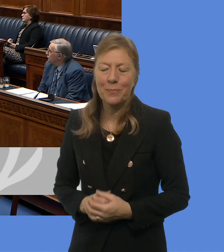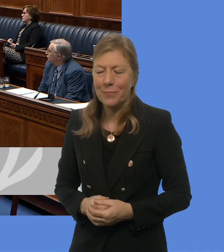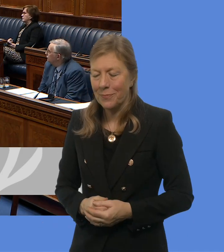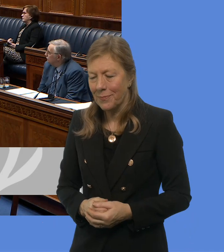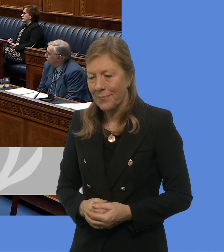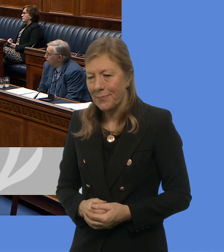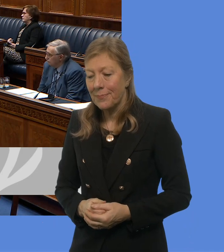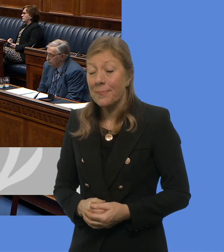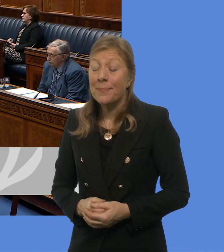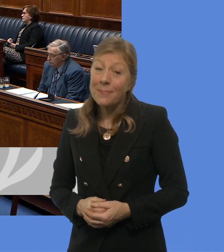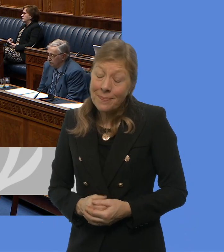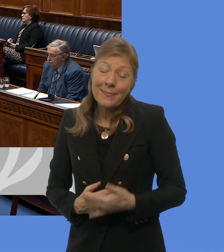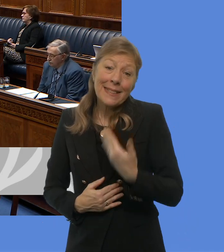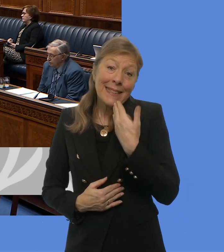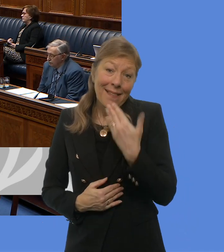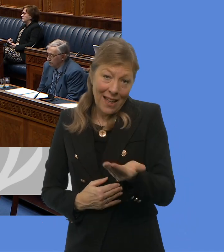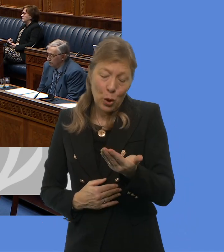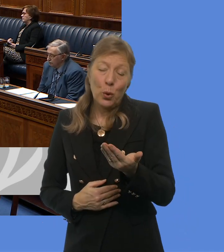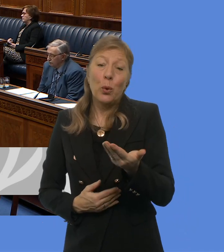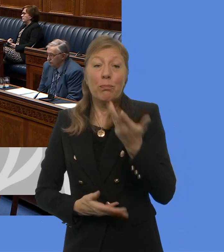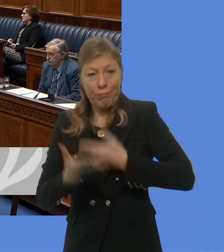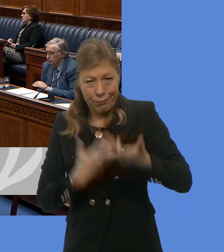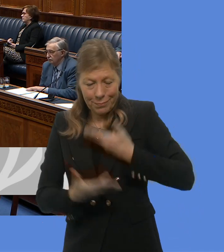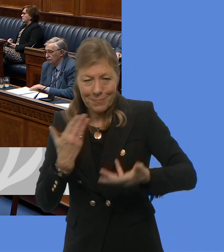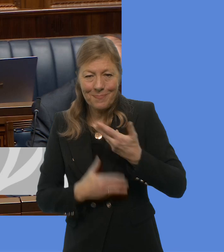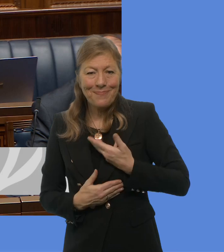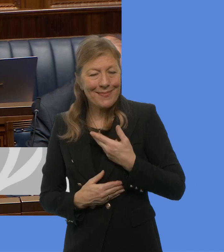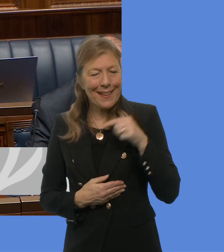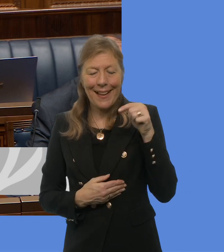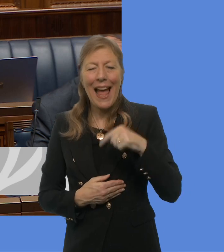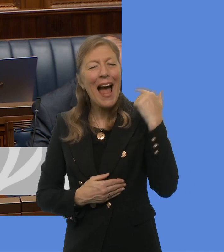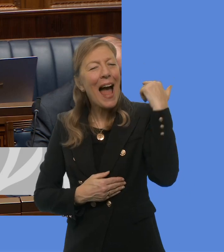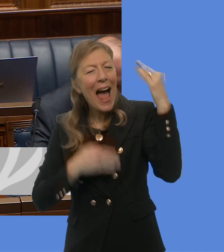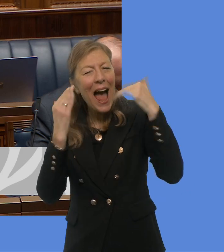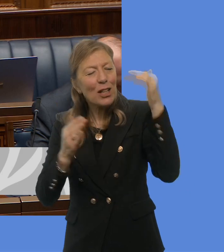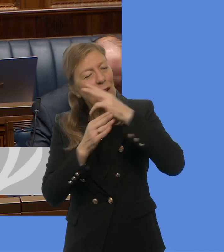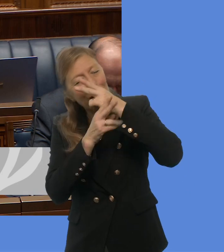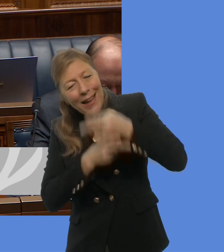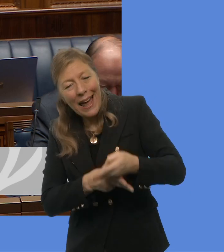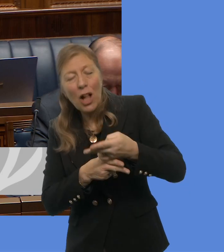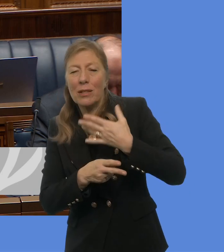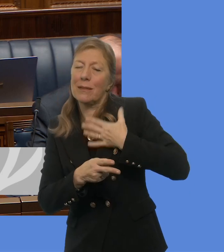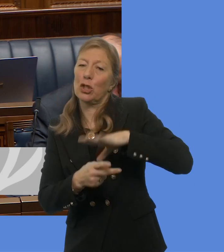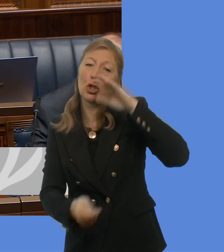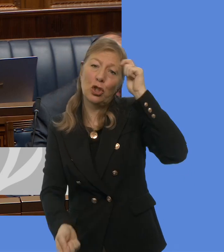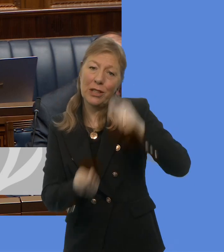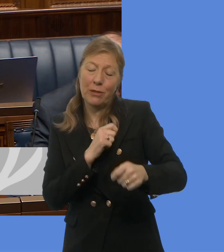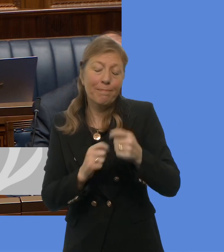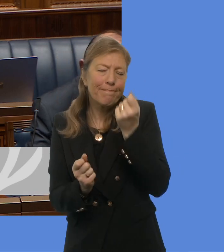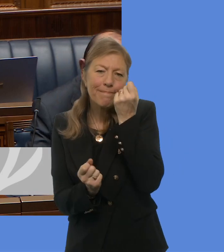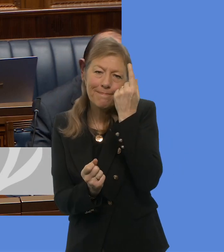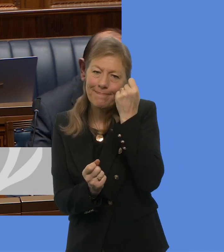obviously the overall reform of adult social care is essential to the transformation of the health service, and I accept that it will take a considerable period of